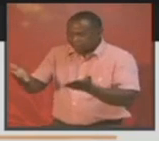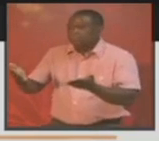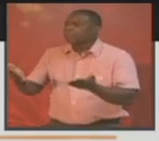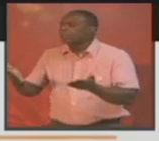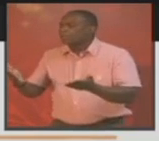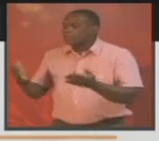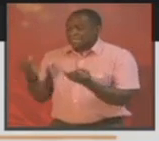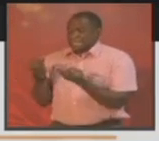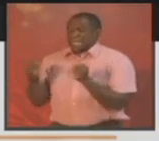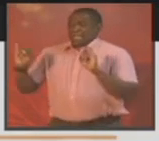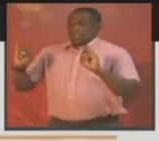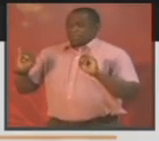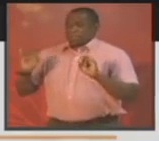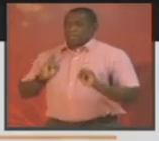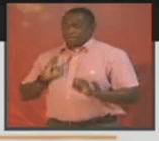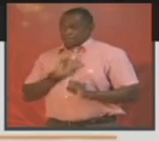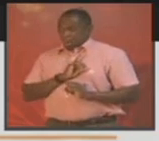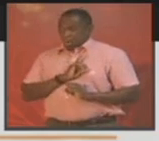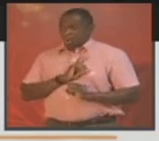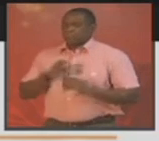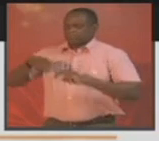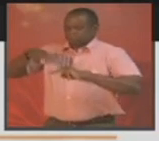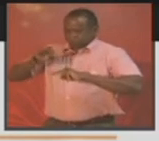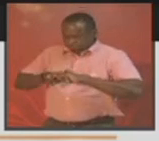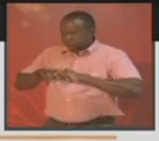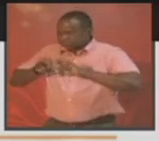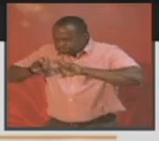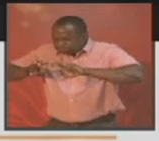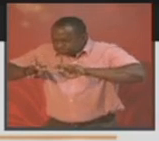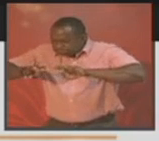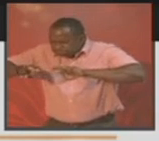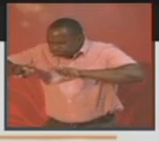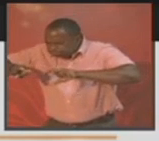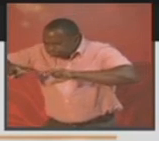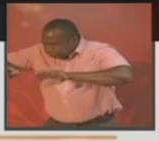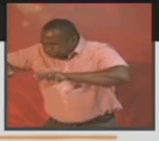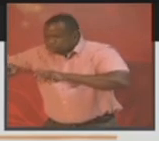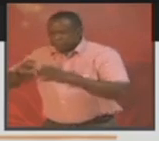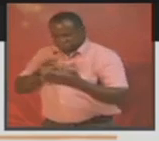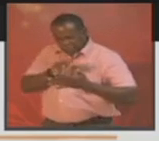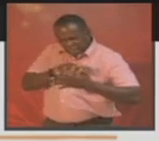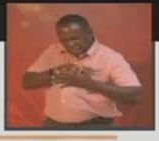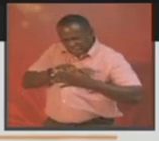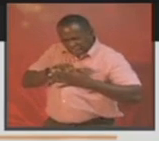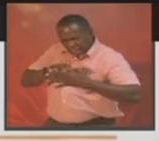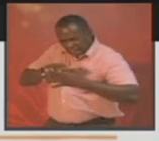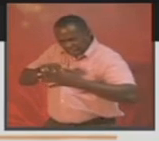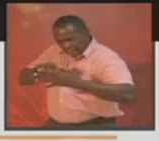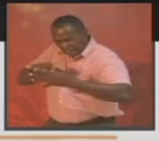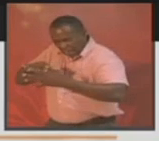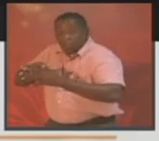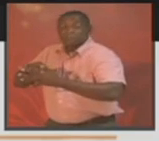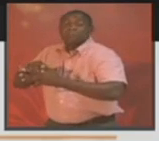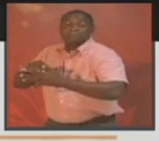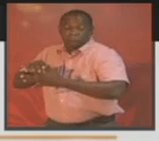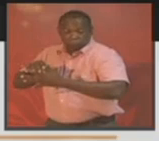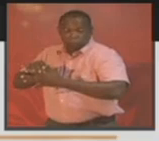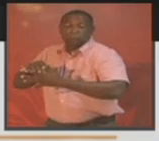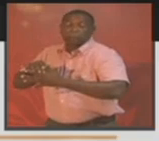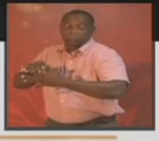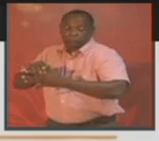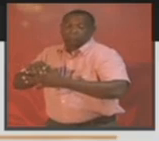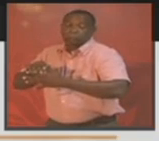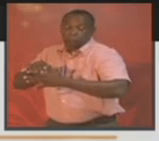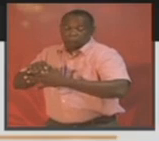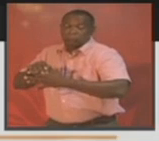independent boards were being aware of all the results that were coming in at the end of each phase, making